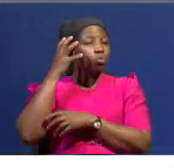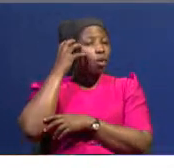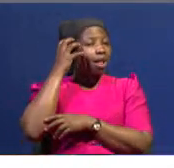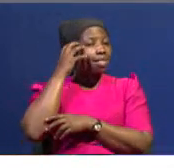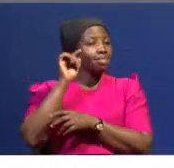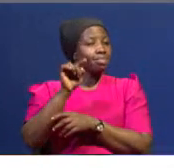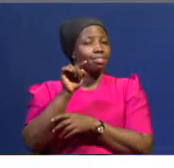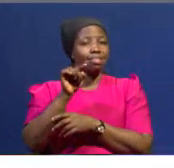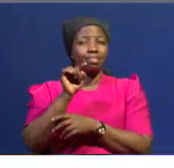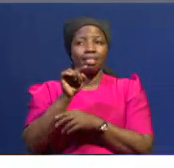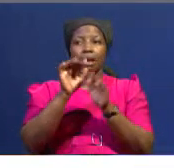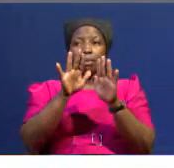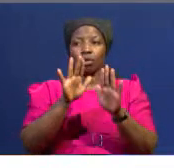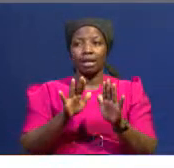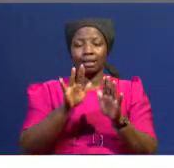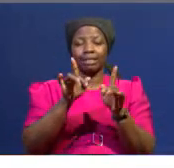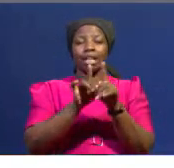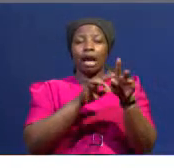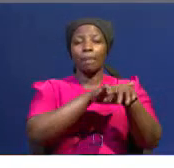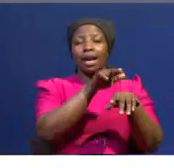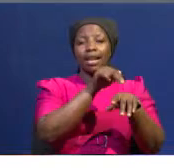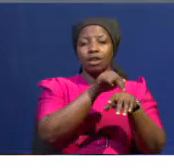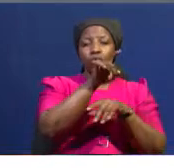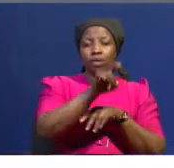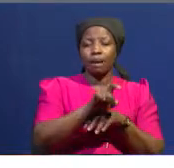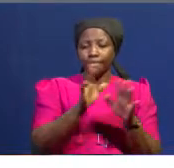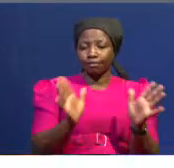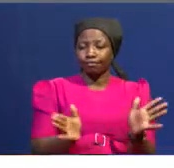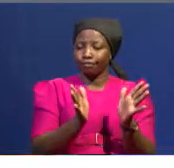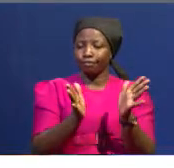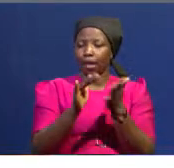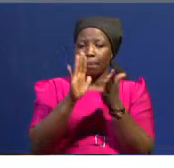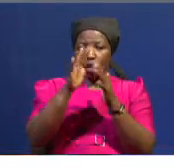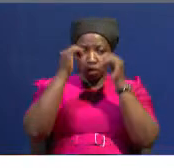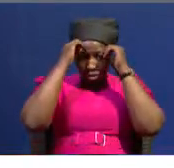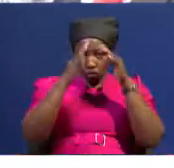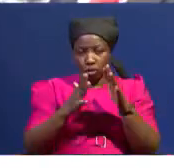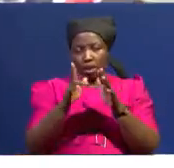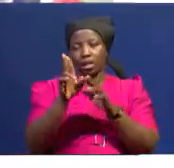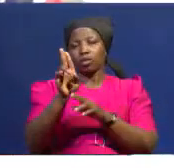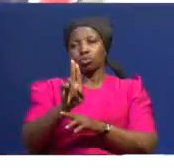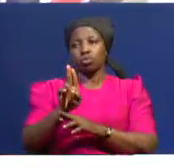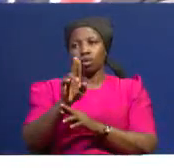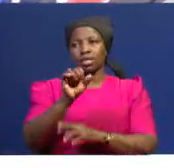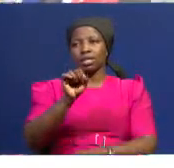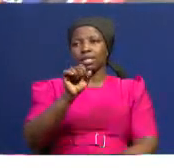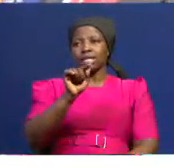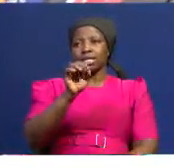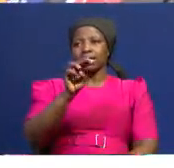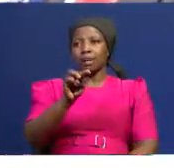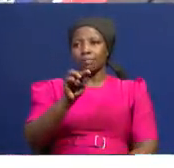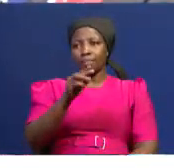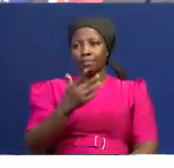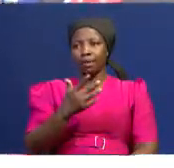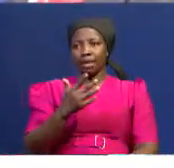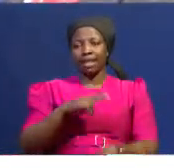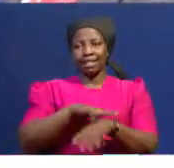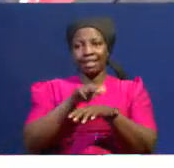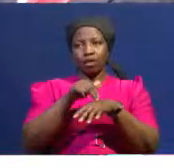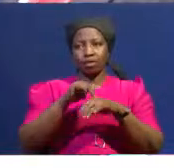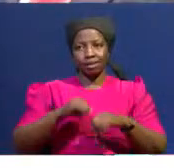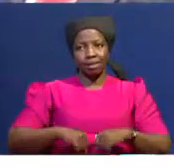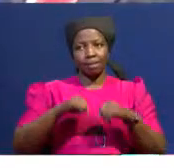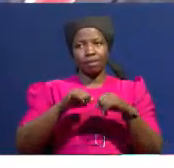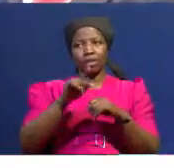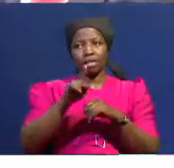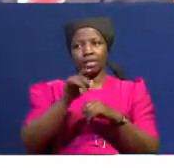low. As a nation, we must encourage more students to embrace STEM. Margaret Njaga, the national chairperson of